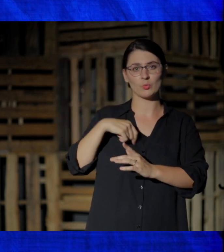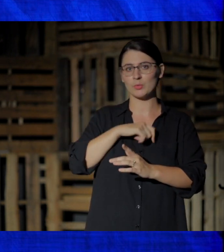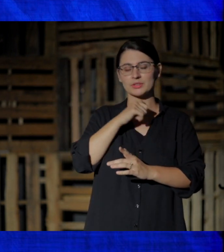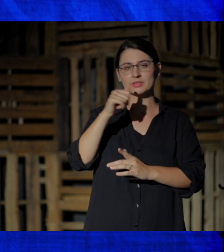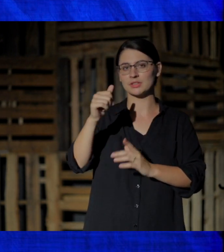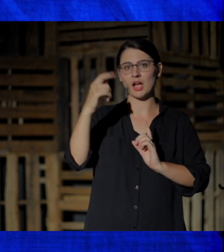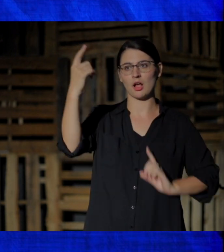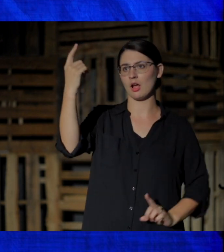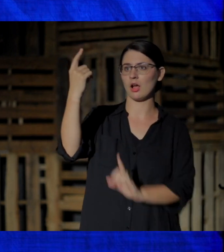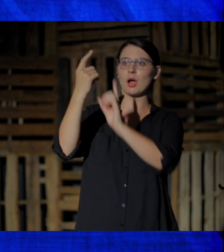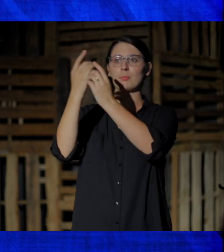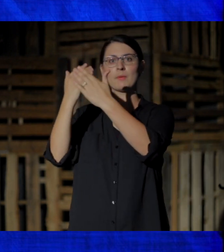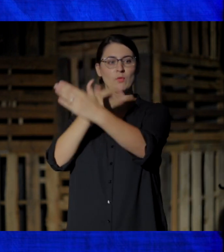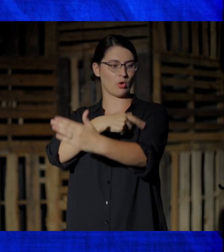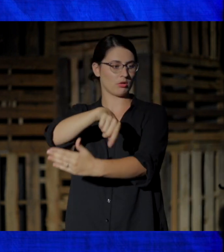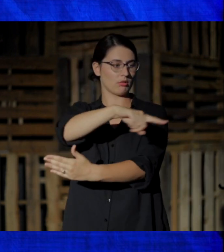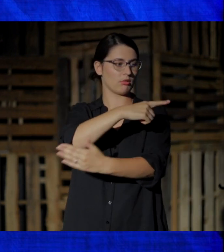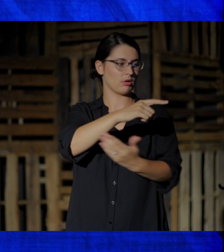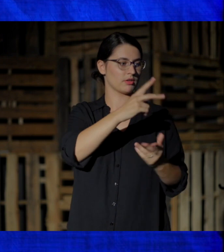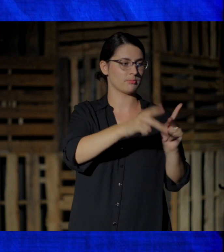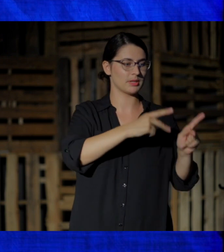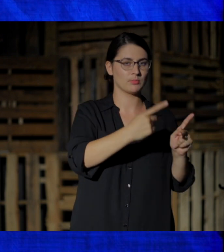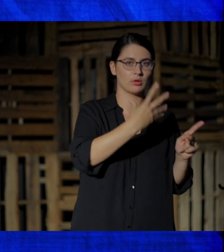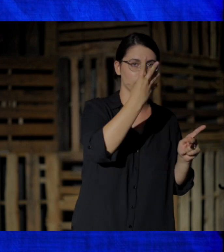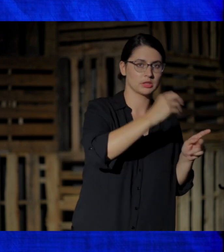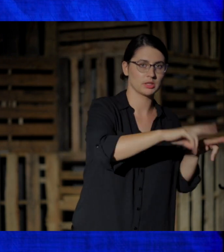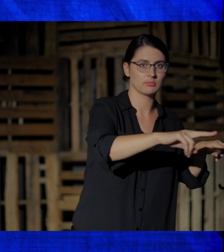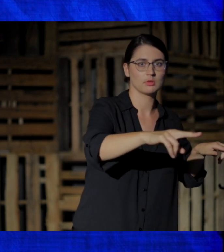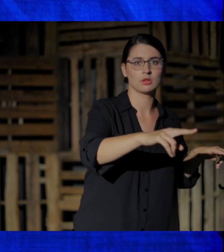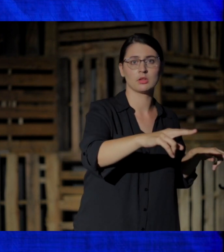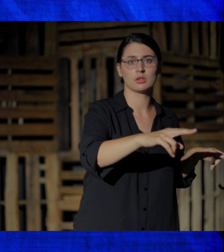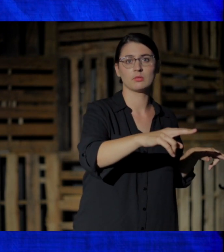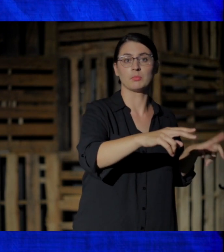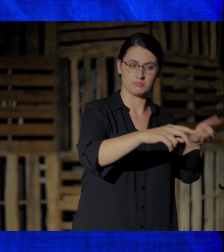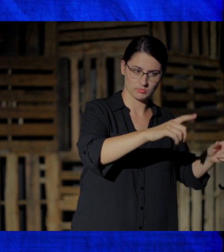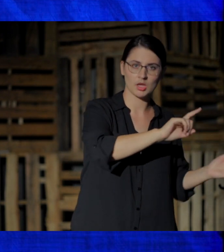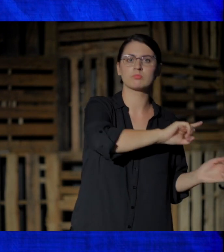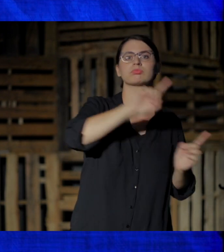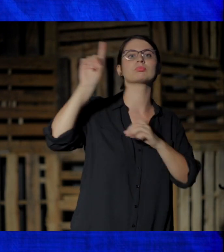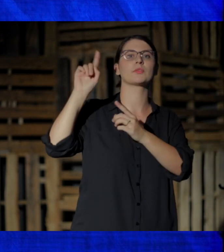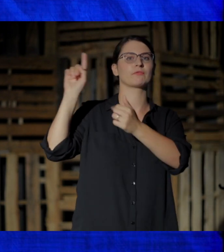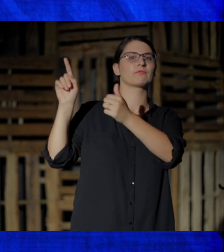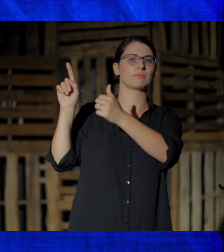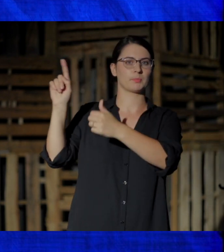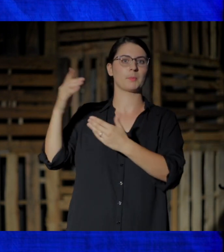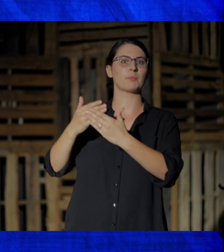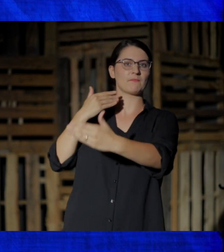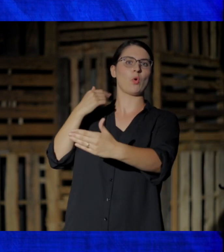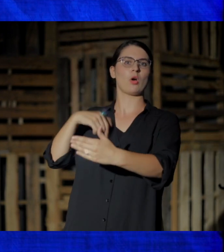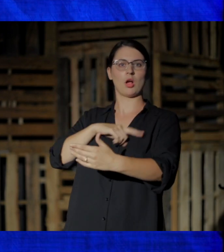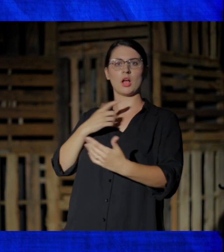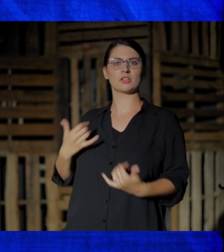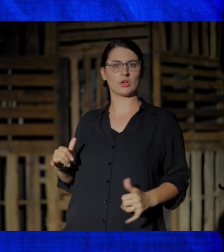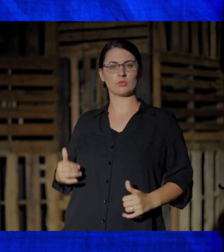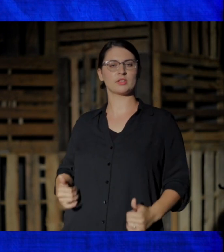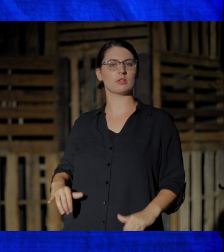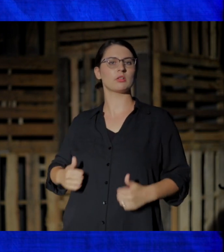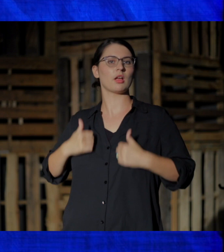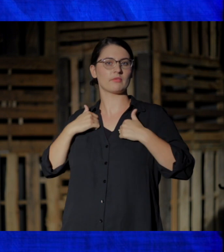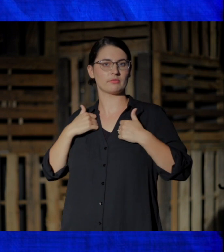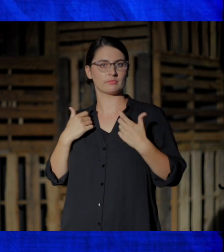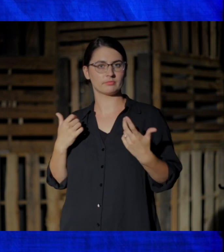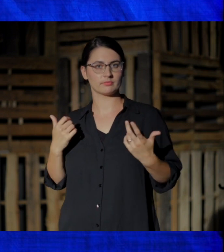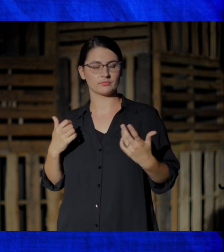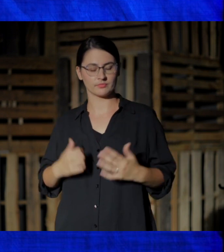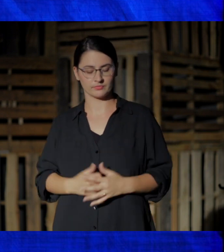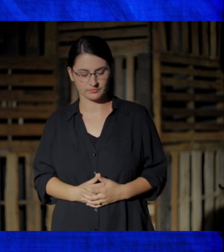Now, what's going on there? Well, I said it earlier. There was a general worry. Those of you who are really young may not relate to this yet. I know you